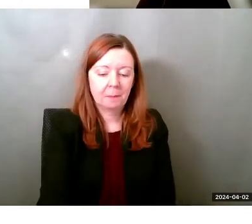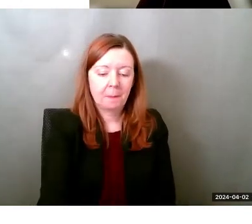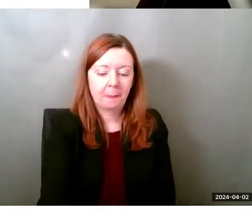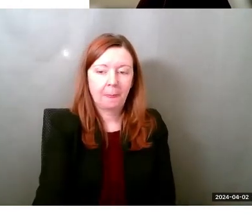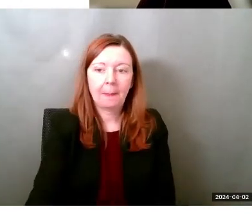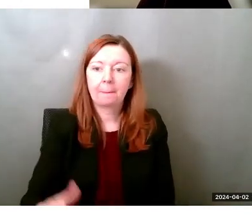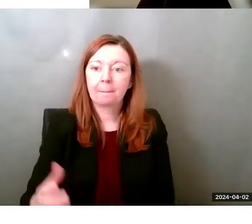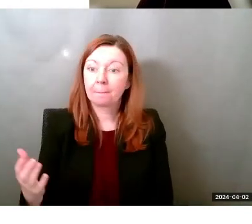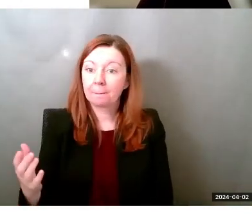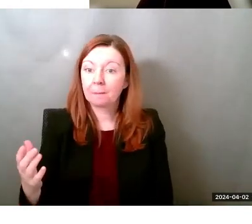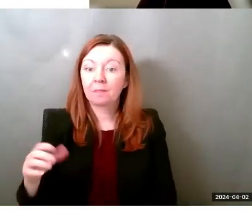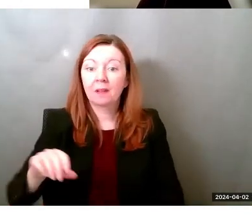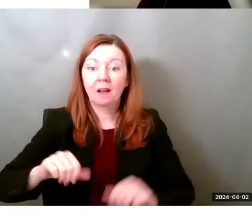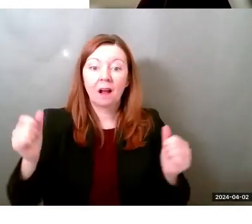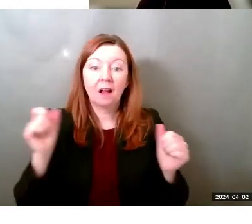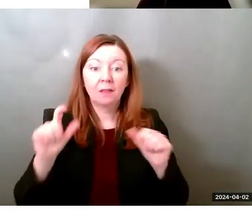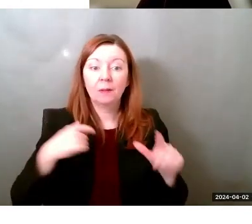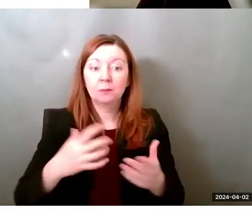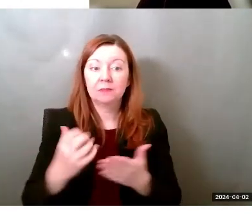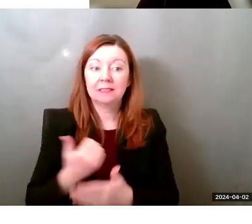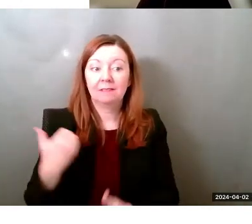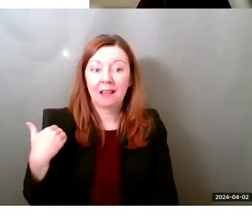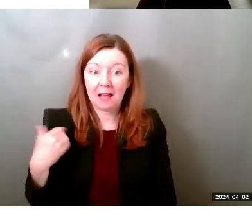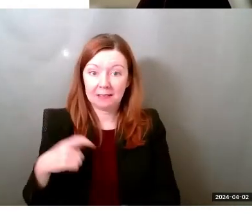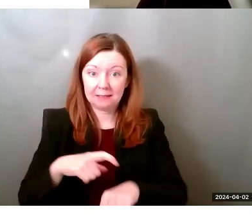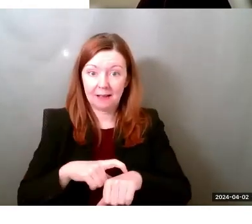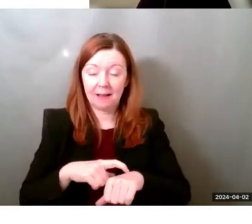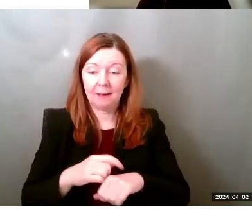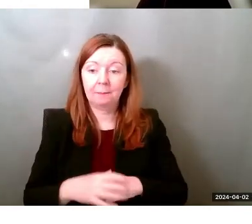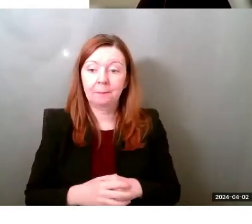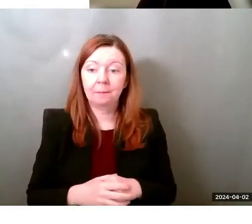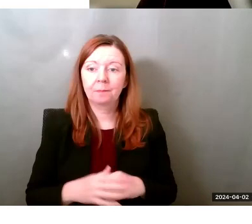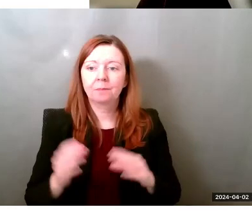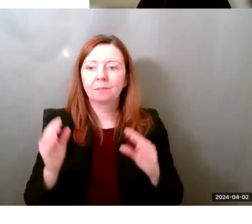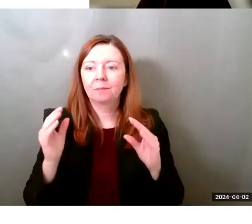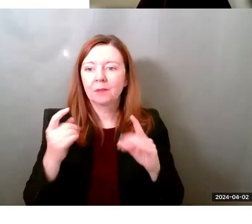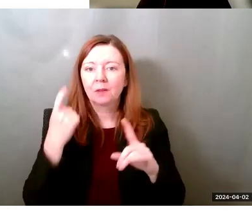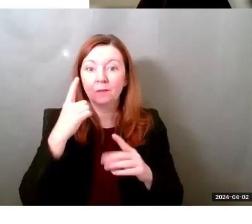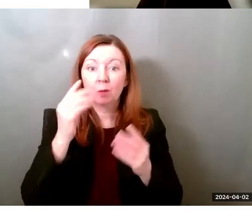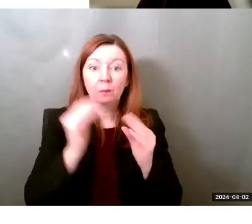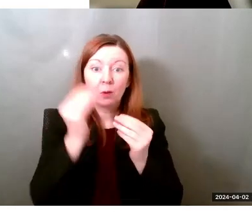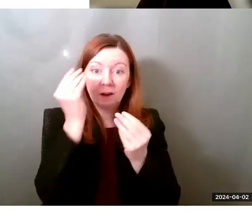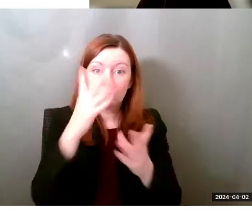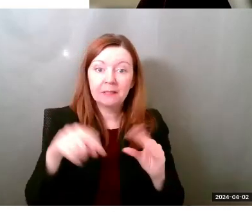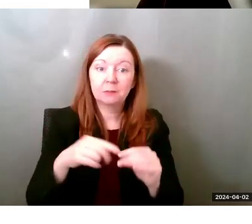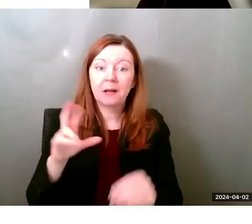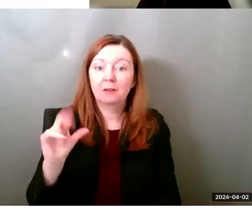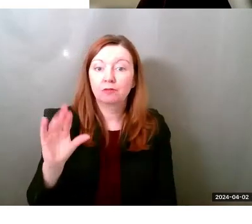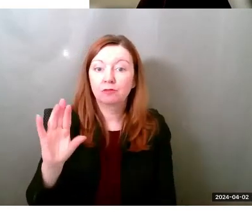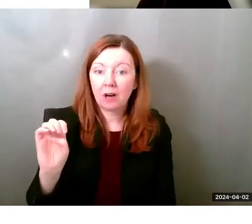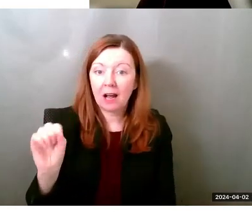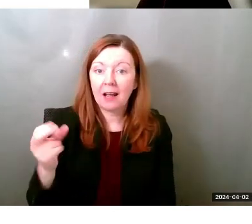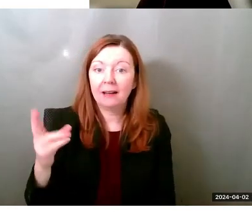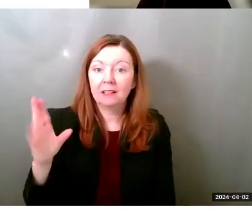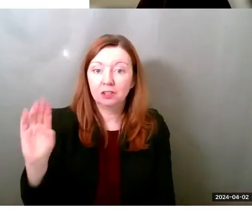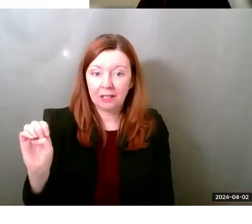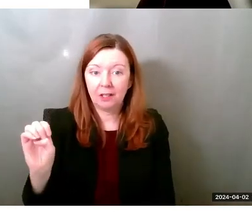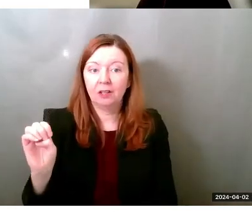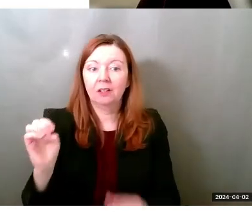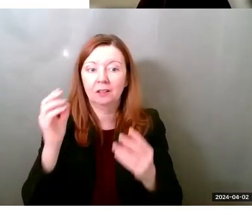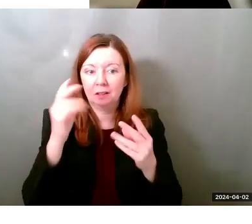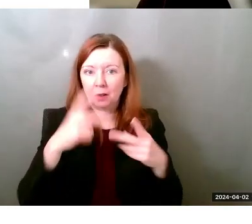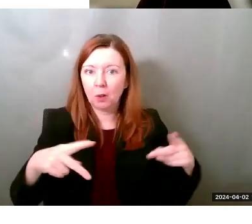One of the other questions we received last time was for more information on rideshare locations. And so we've